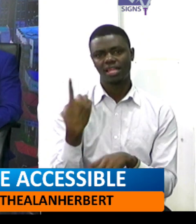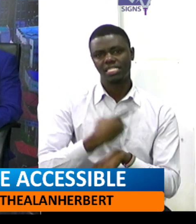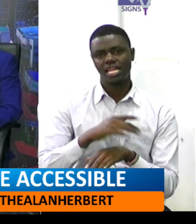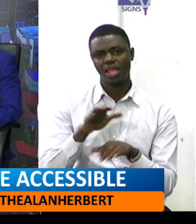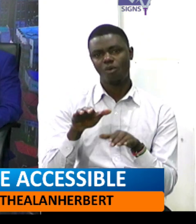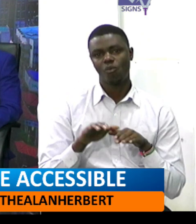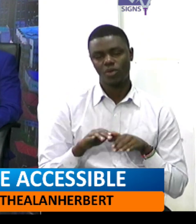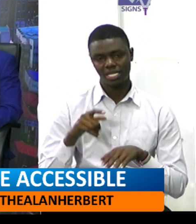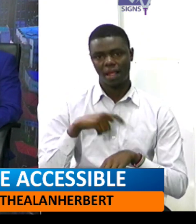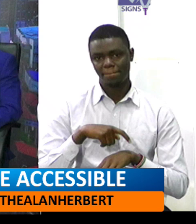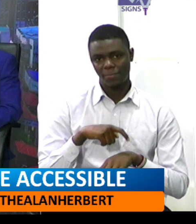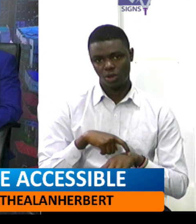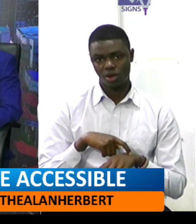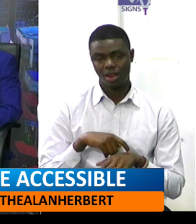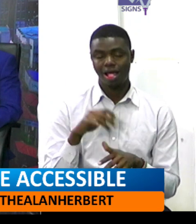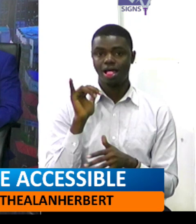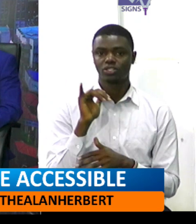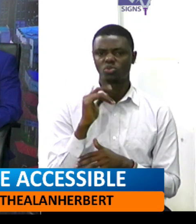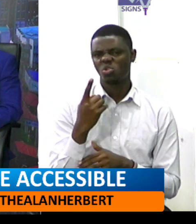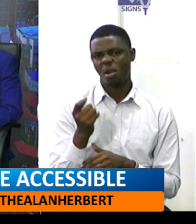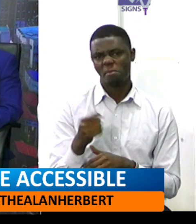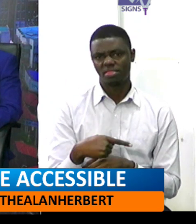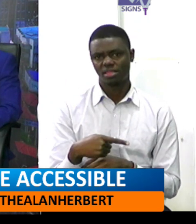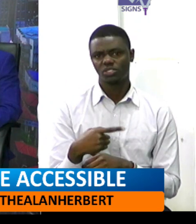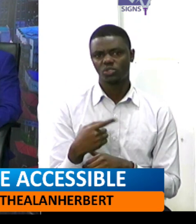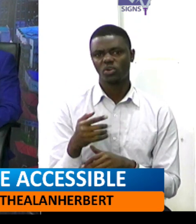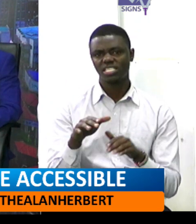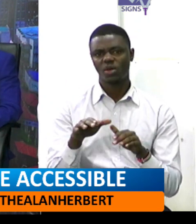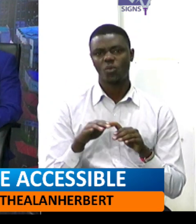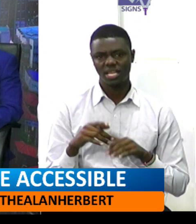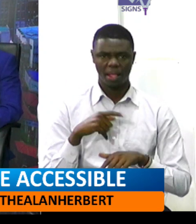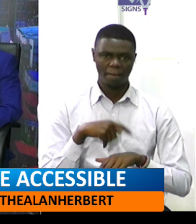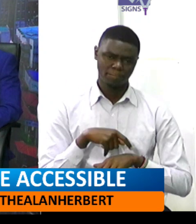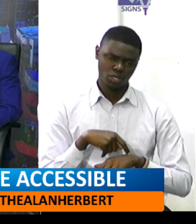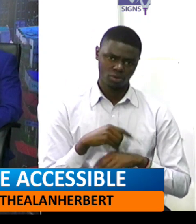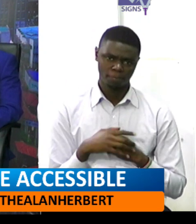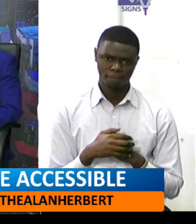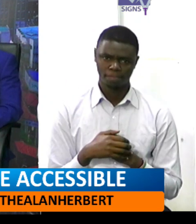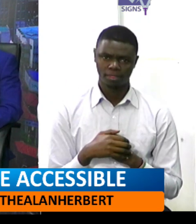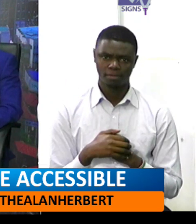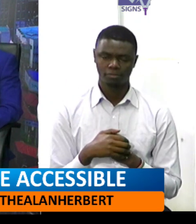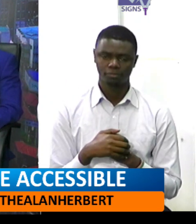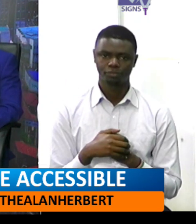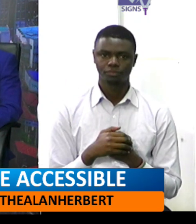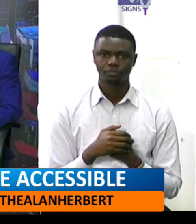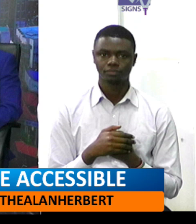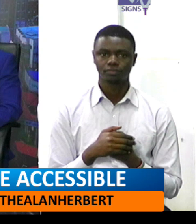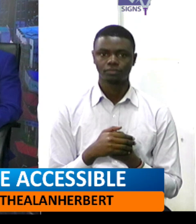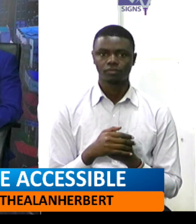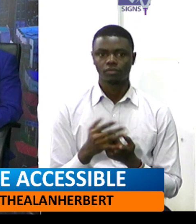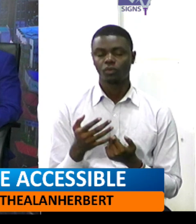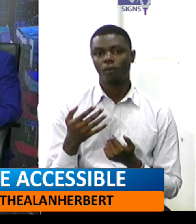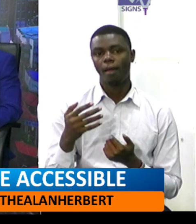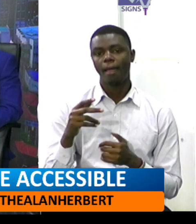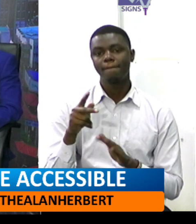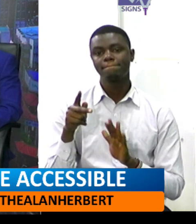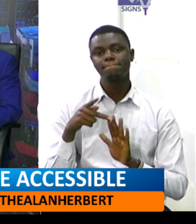waiting period, and that's called a waiting period. And the sense, in